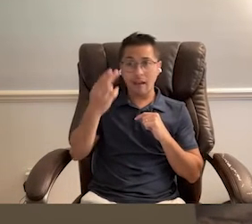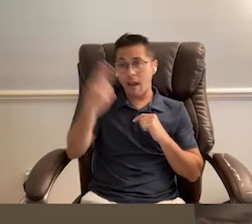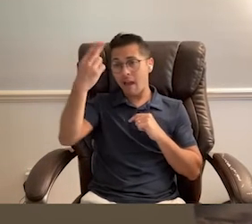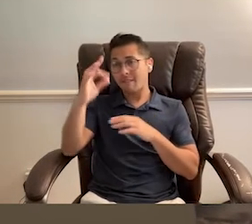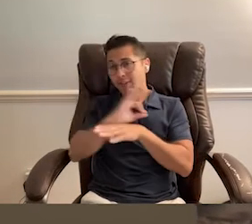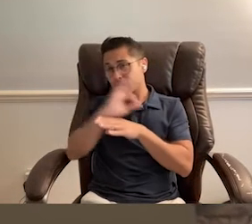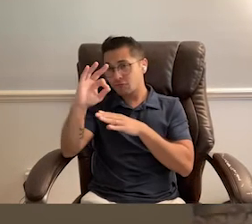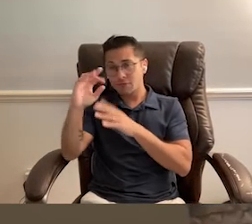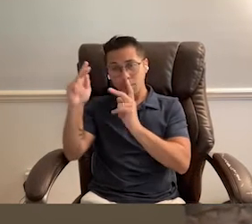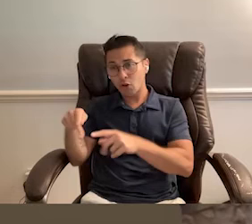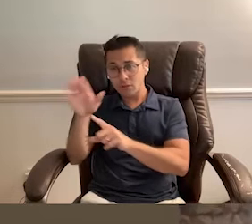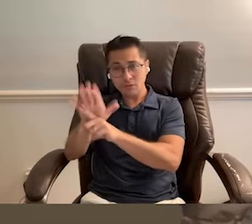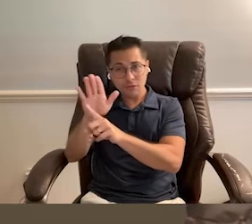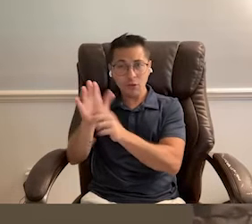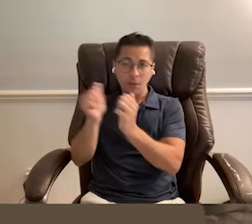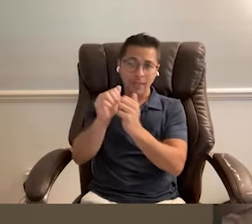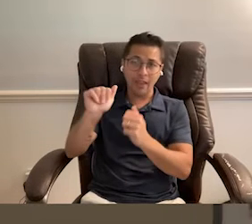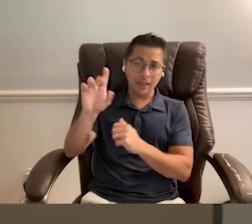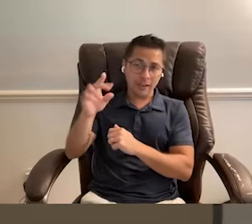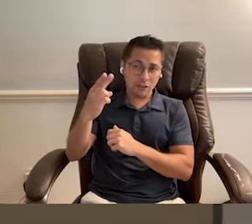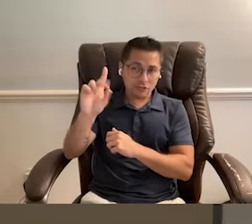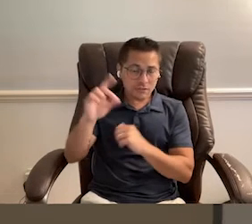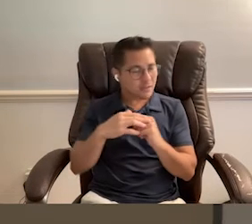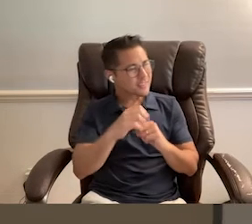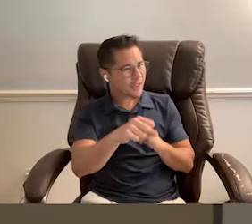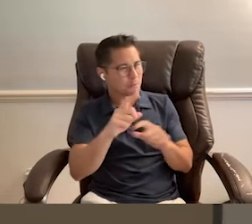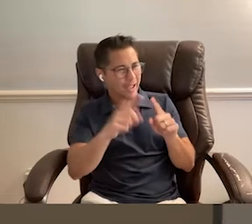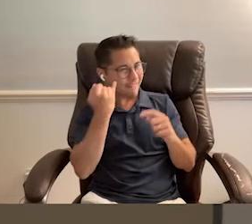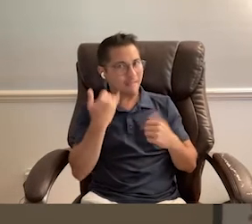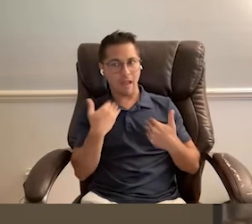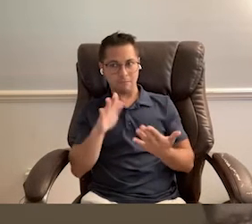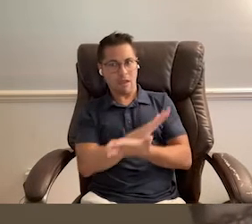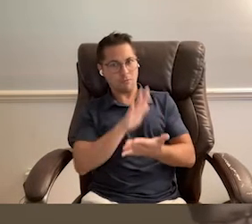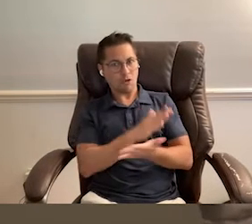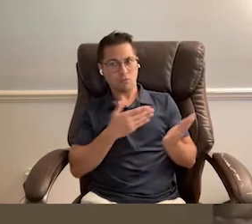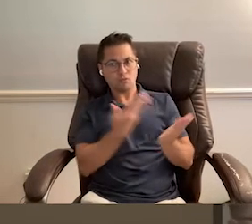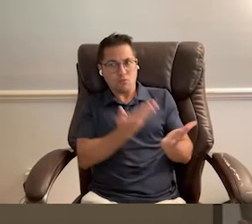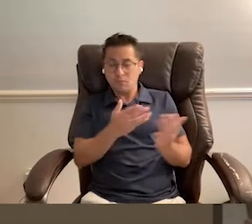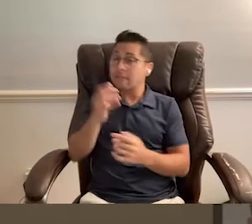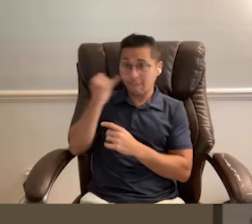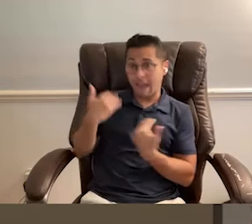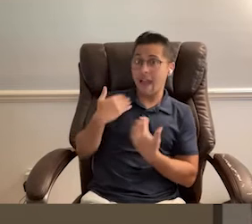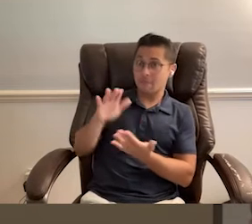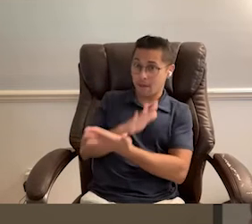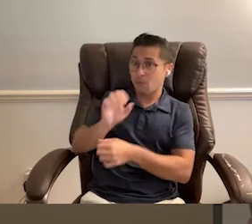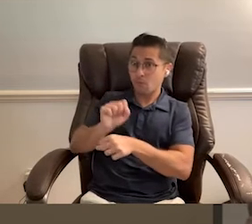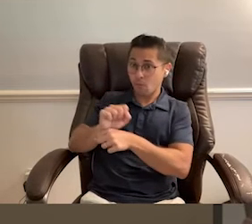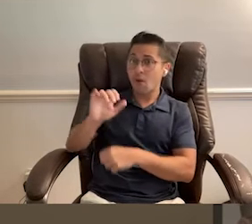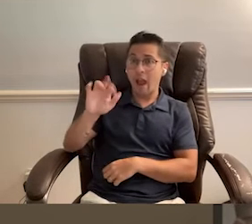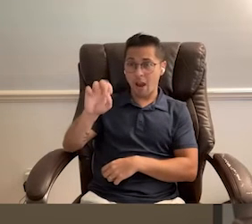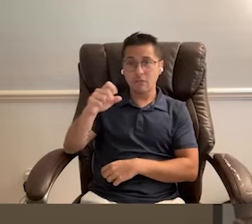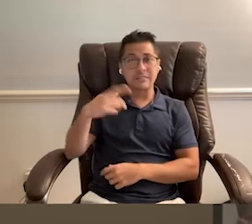individual with ASD. Even if I have the paper. But if you have the paperwork, the IRS is most likely going to say, okay, you're fine. Okay. Have you had an ADOS